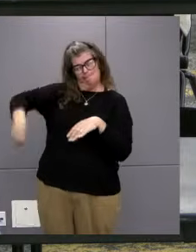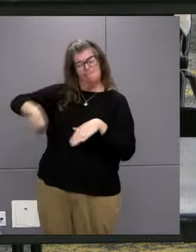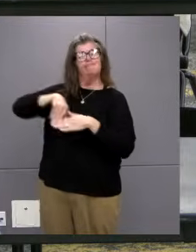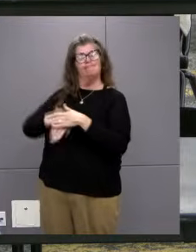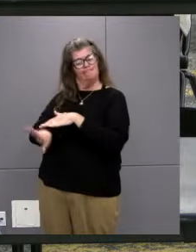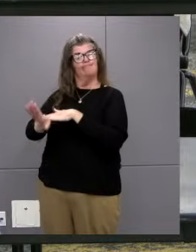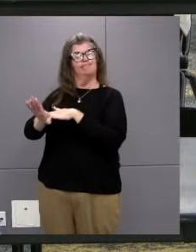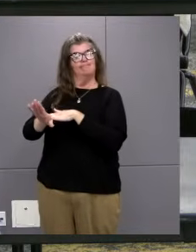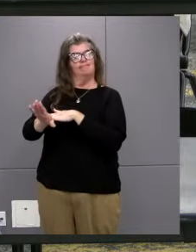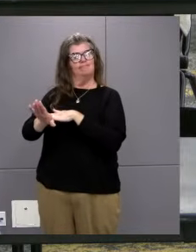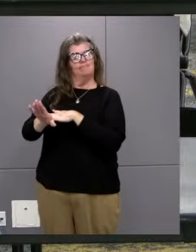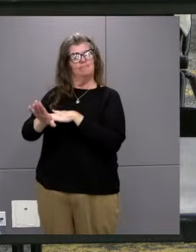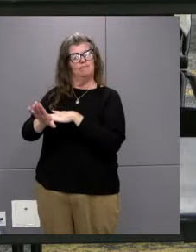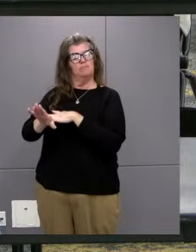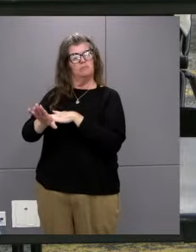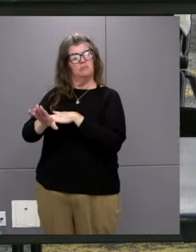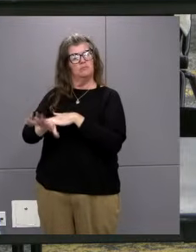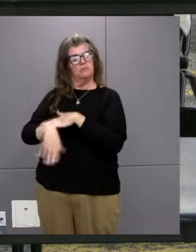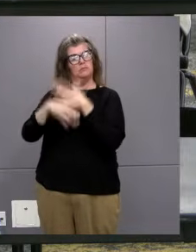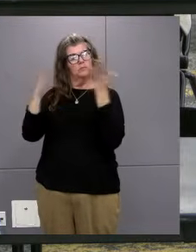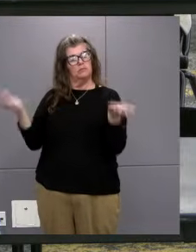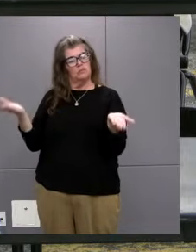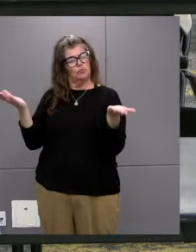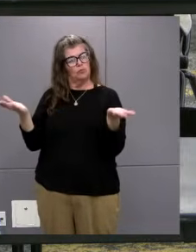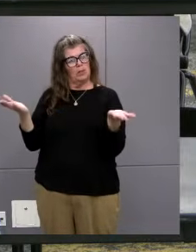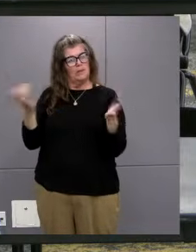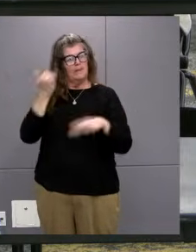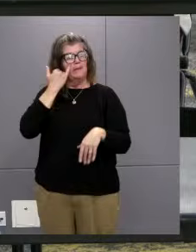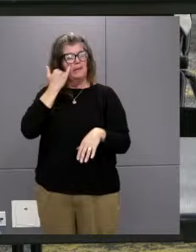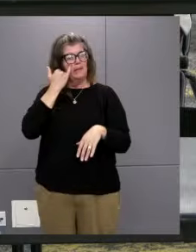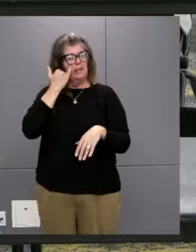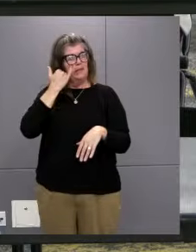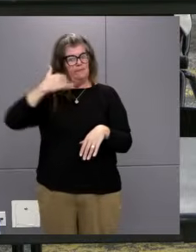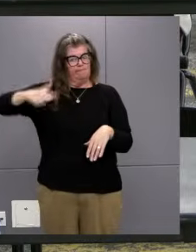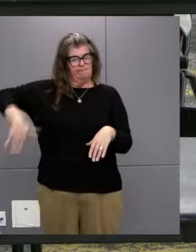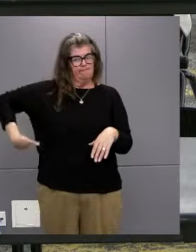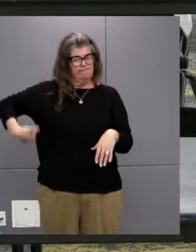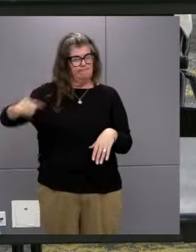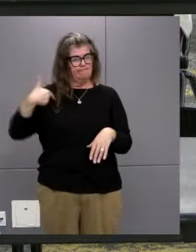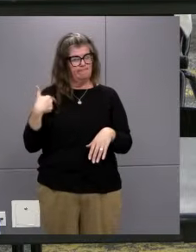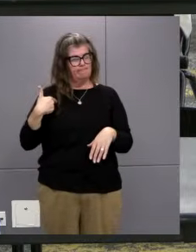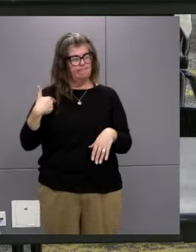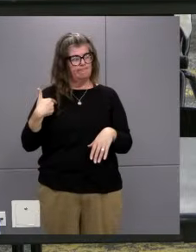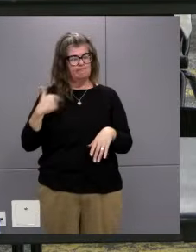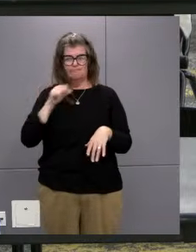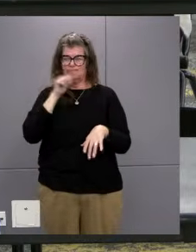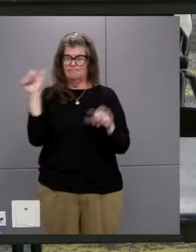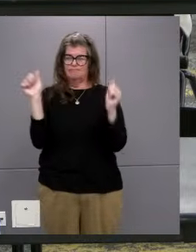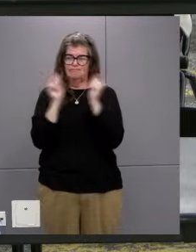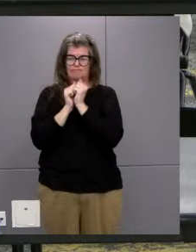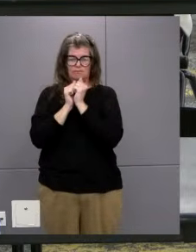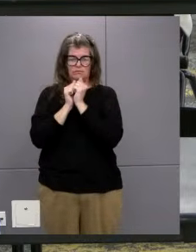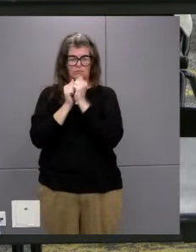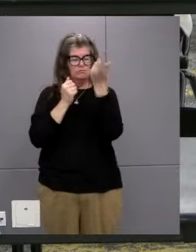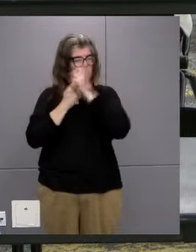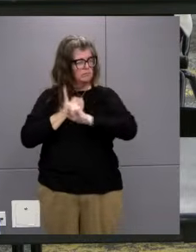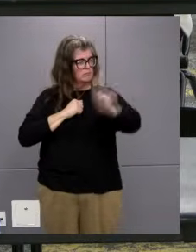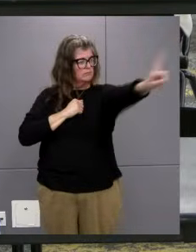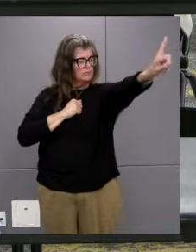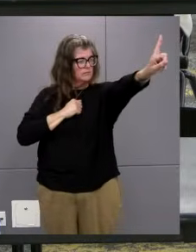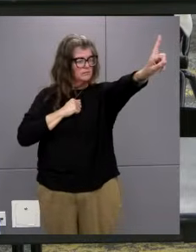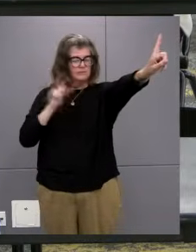walked in together. Had I been 20 seconds later and she had gone through,